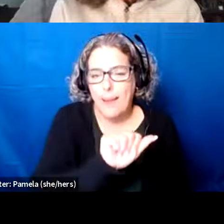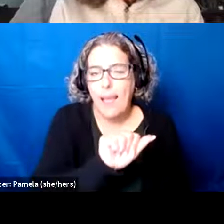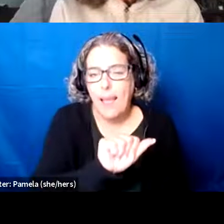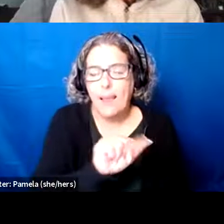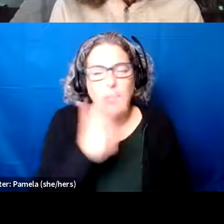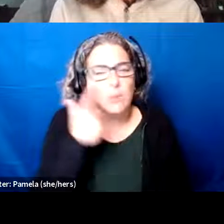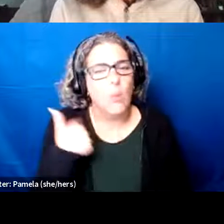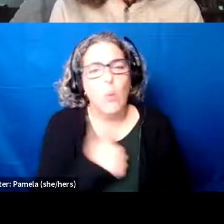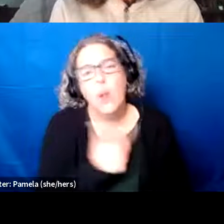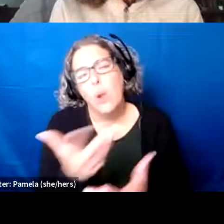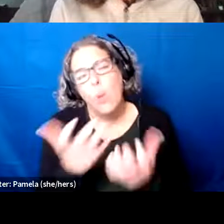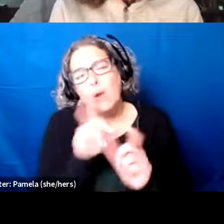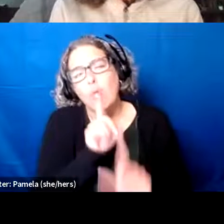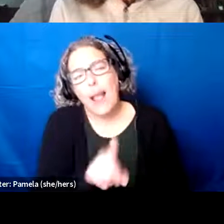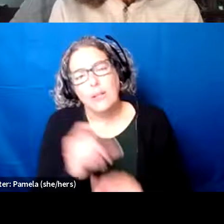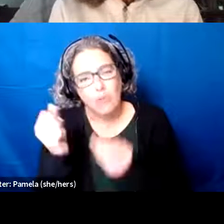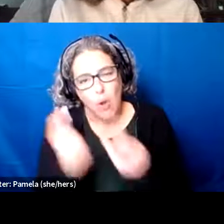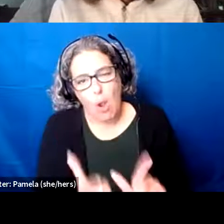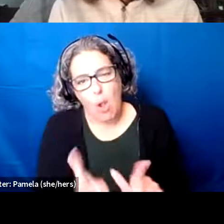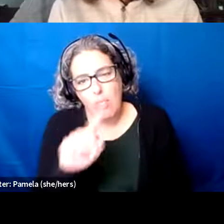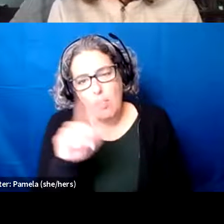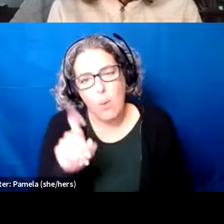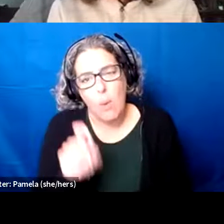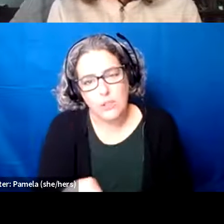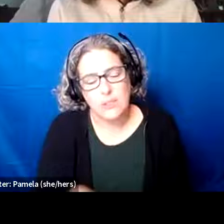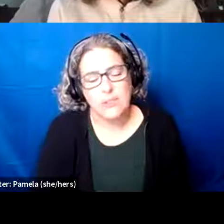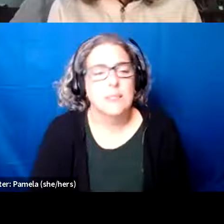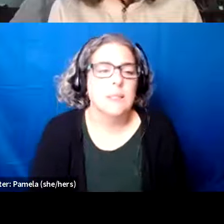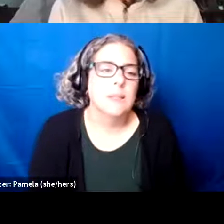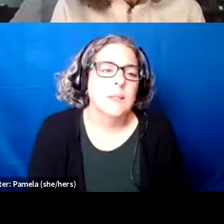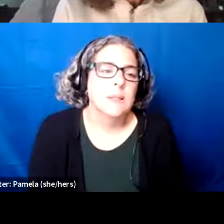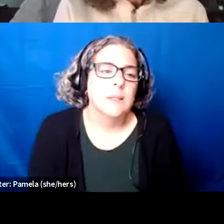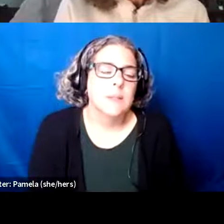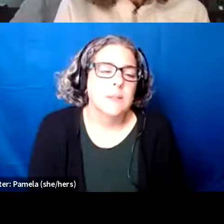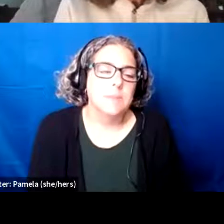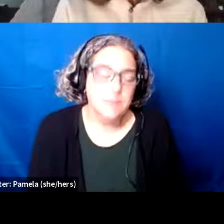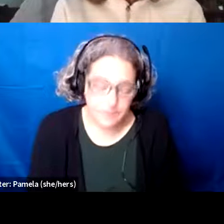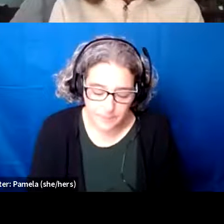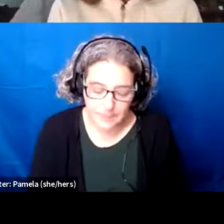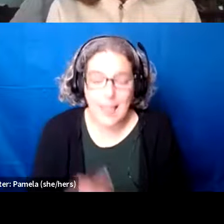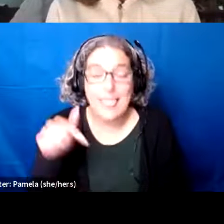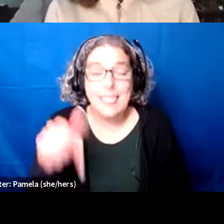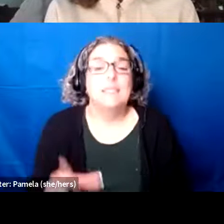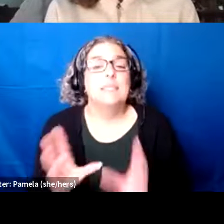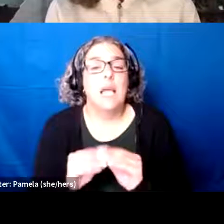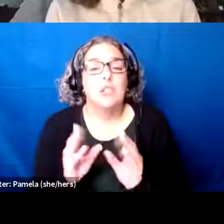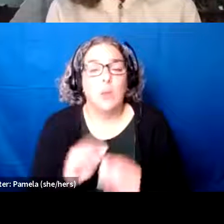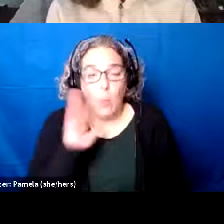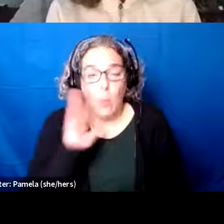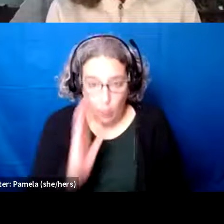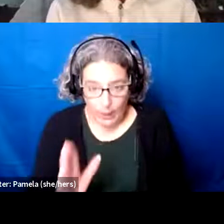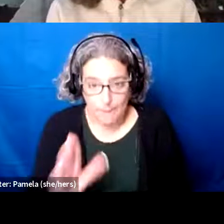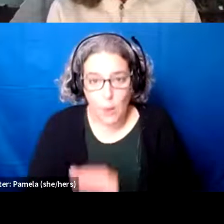happen. And we will be recording